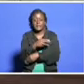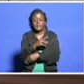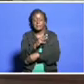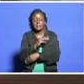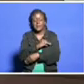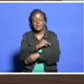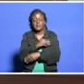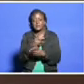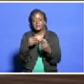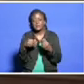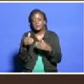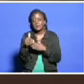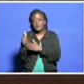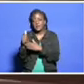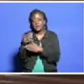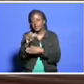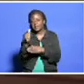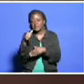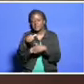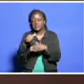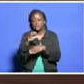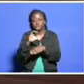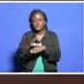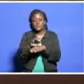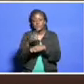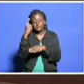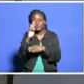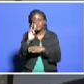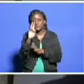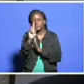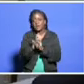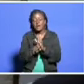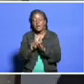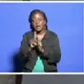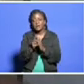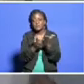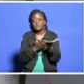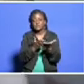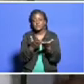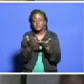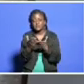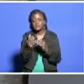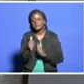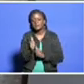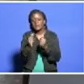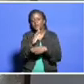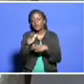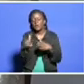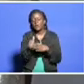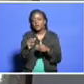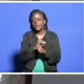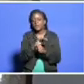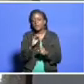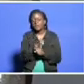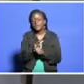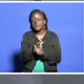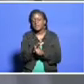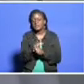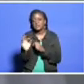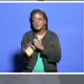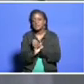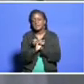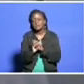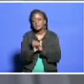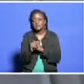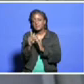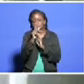all COVID-19 health and safety protocols. As Hanna's body was received inside the church, his coffin bore the